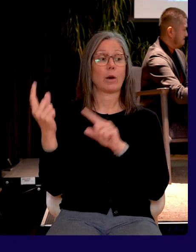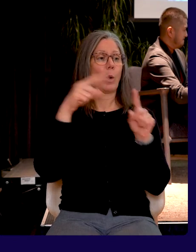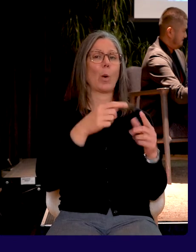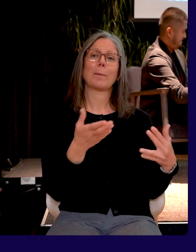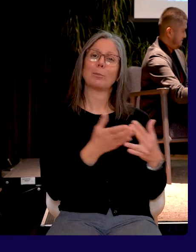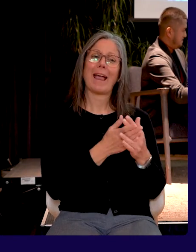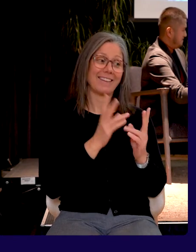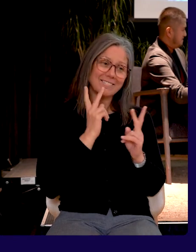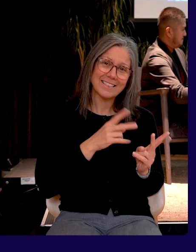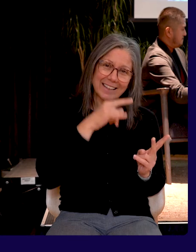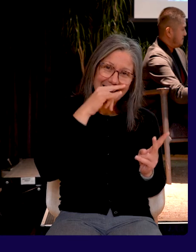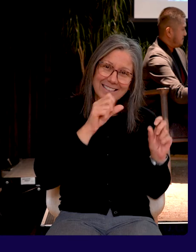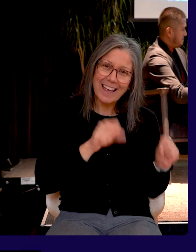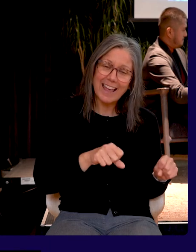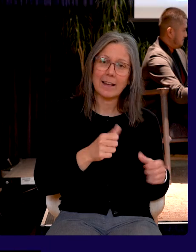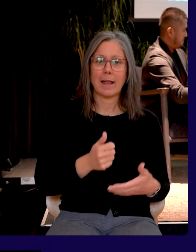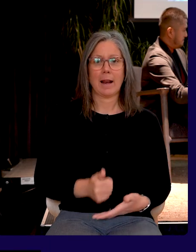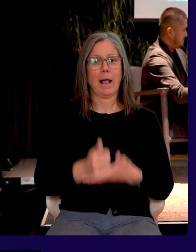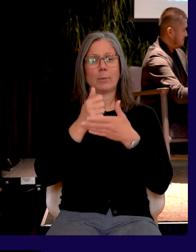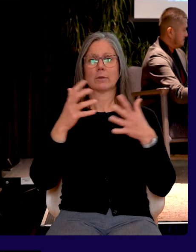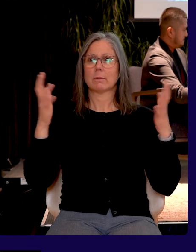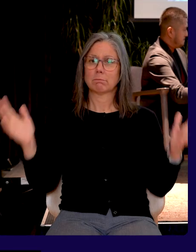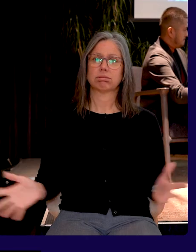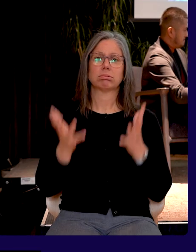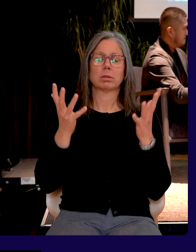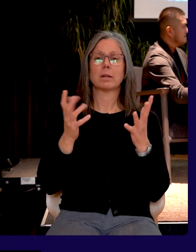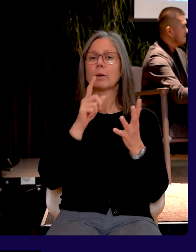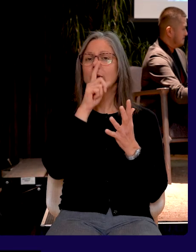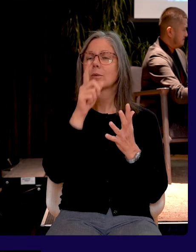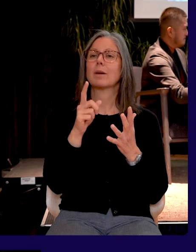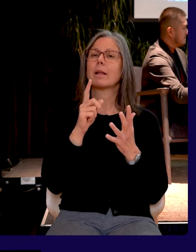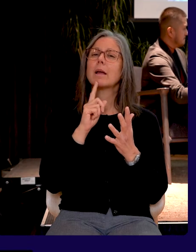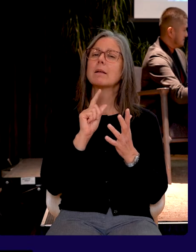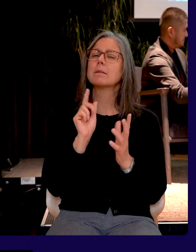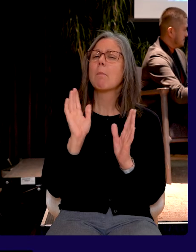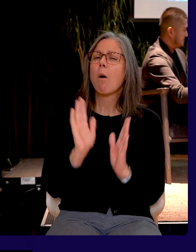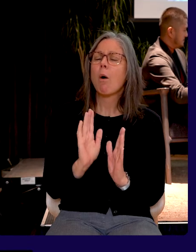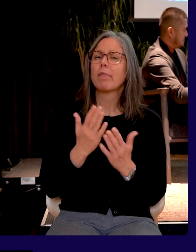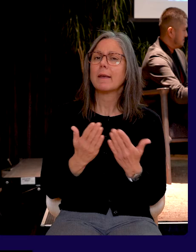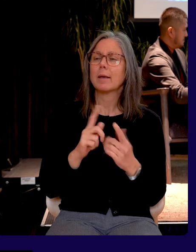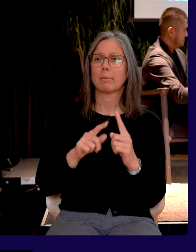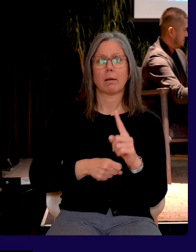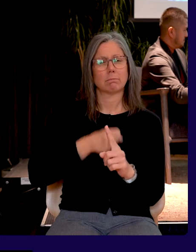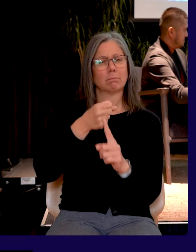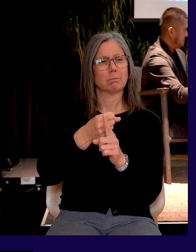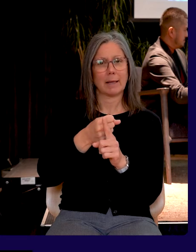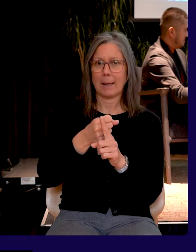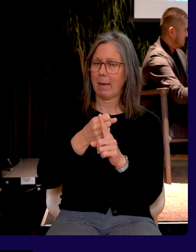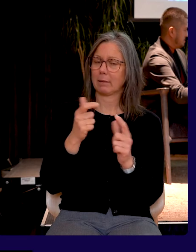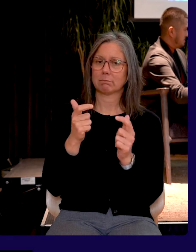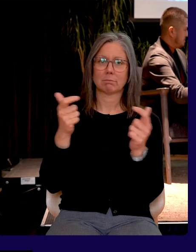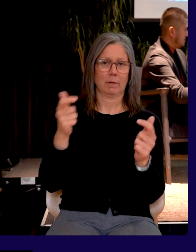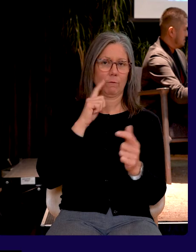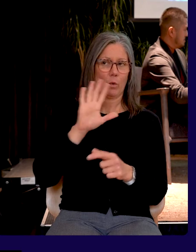break and see their kids. It helps men. And so it's a small tweak that you think about that can have like a real outsized impact